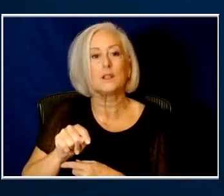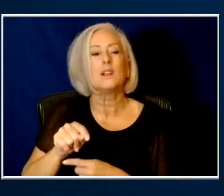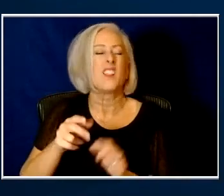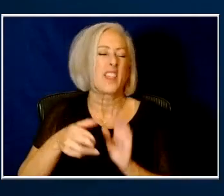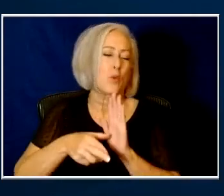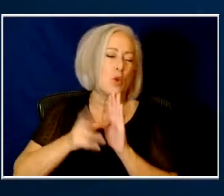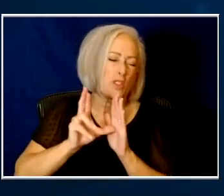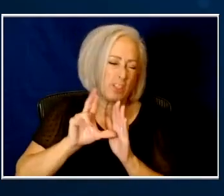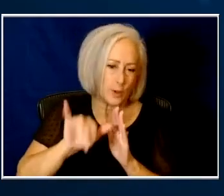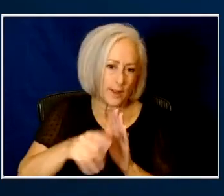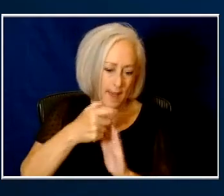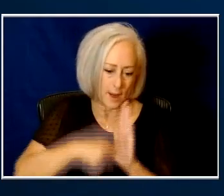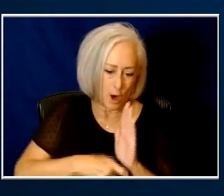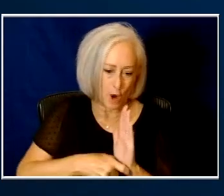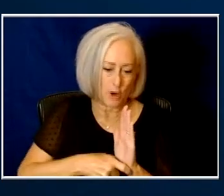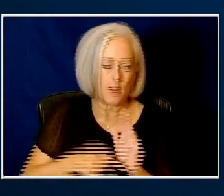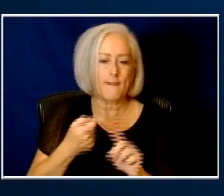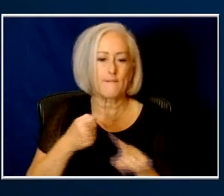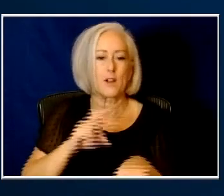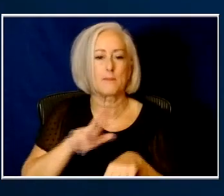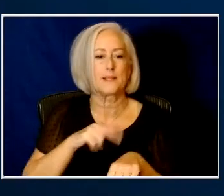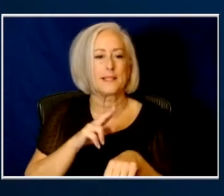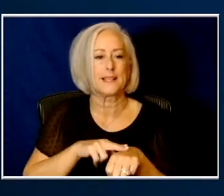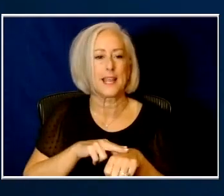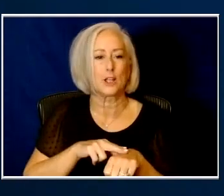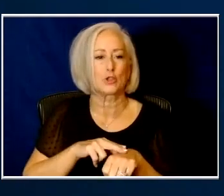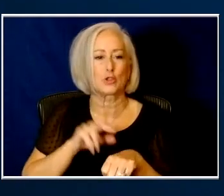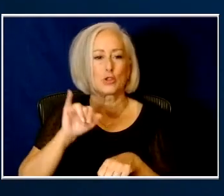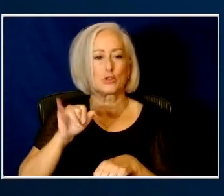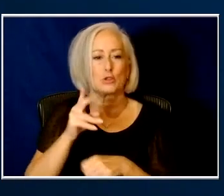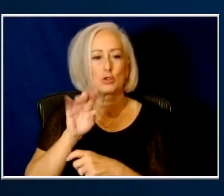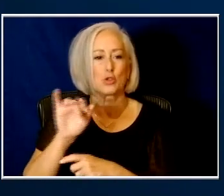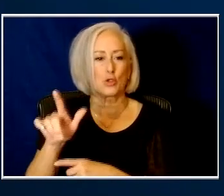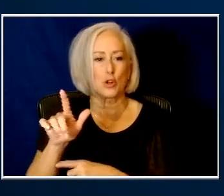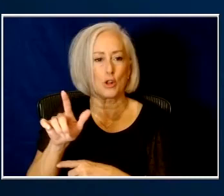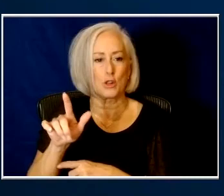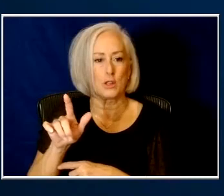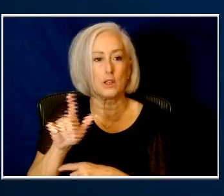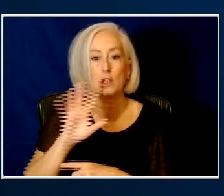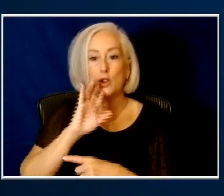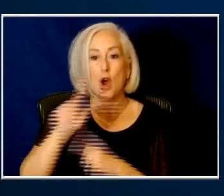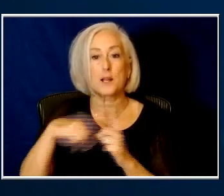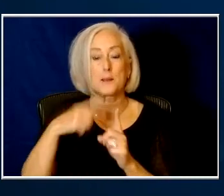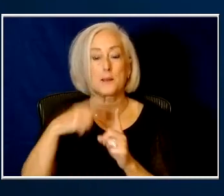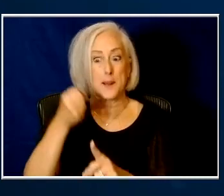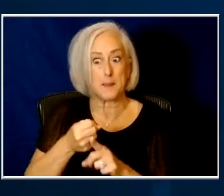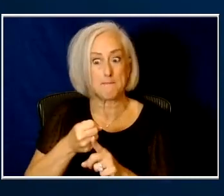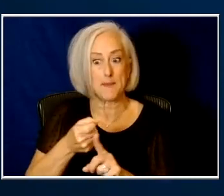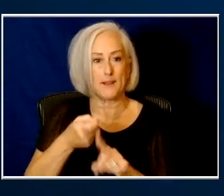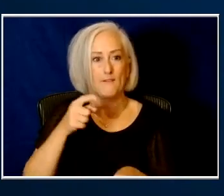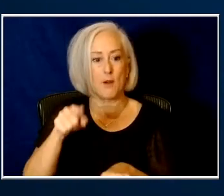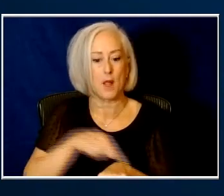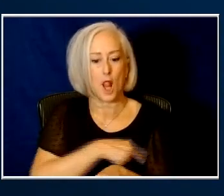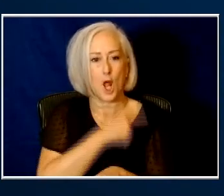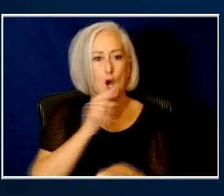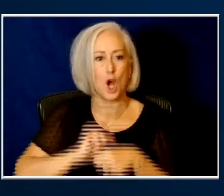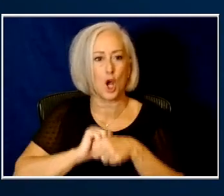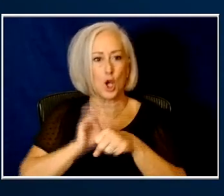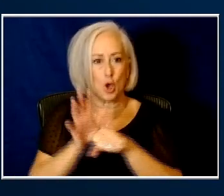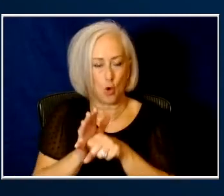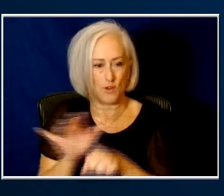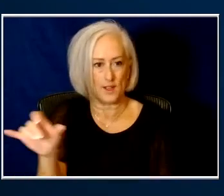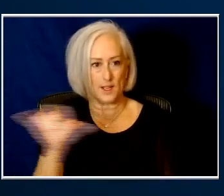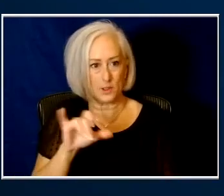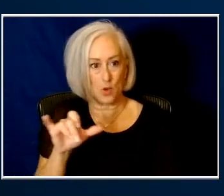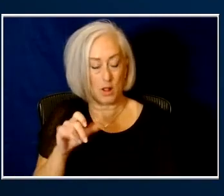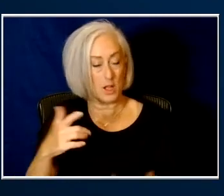of the Nature journals, and talked about the impact of long COVID as well. So, and the concern is that